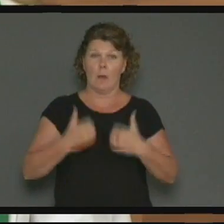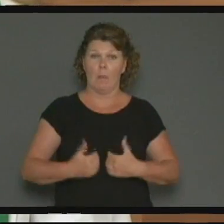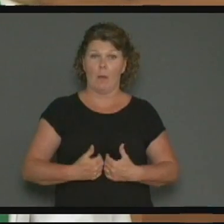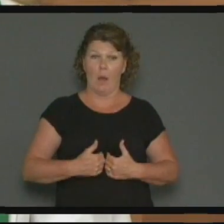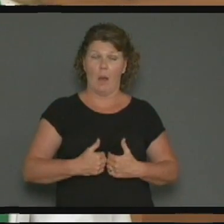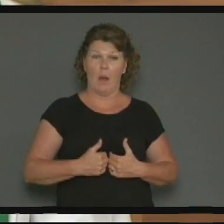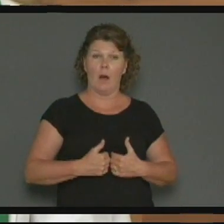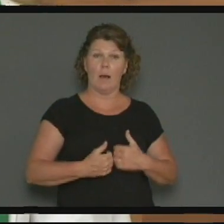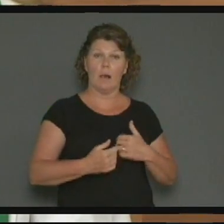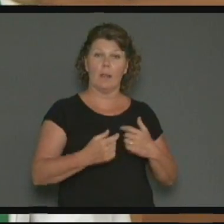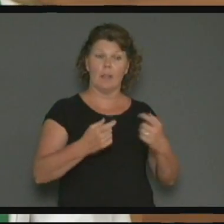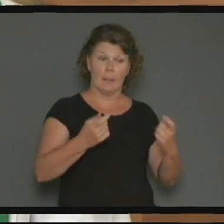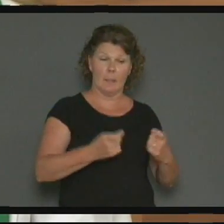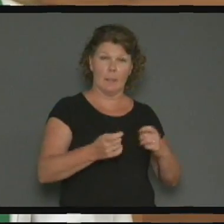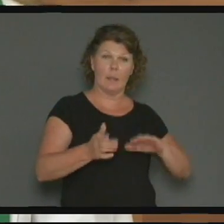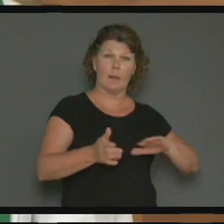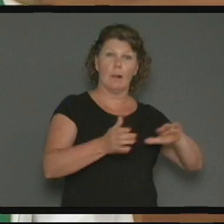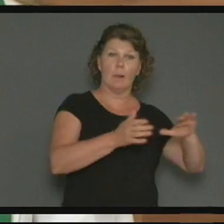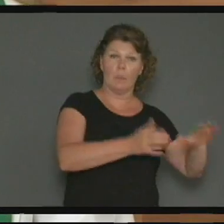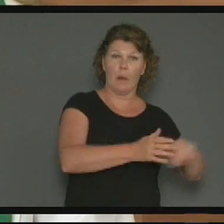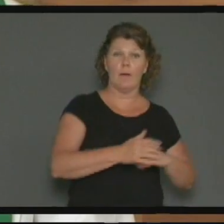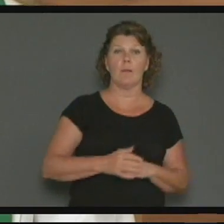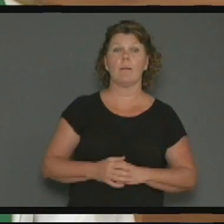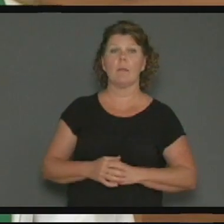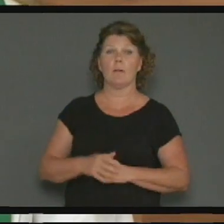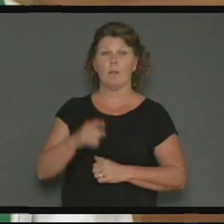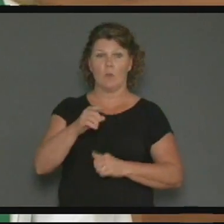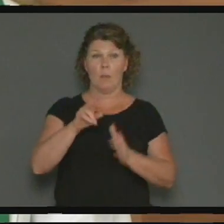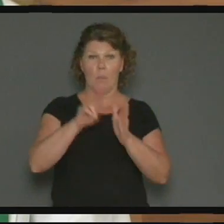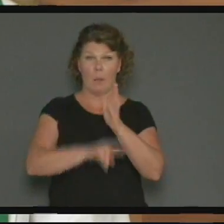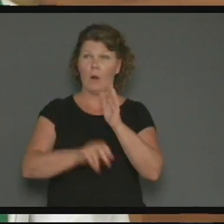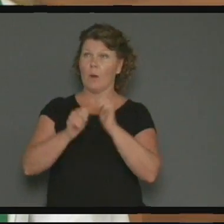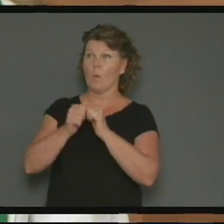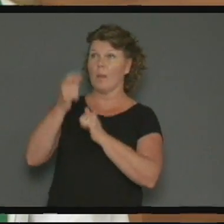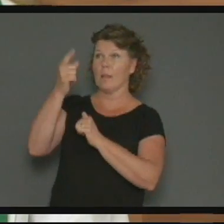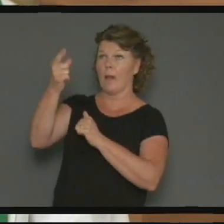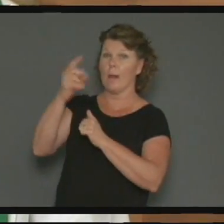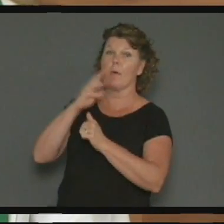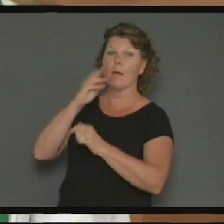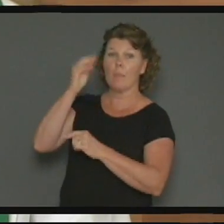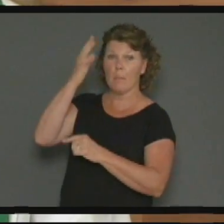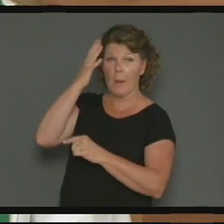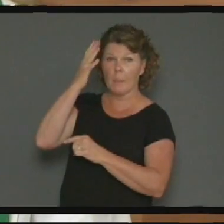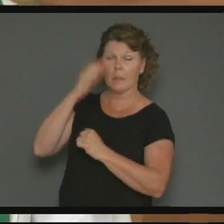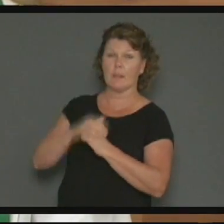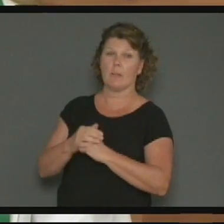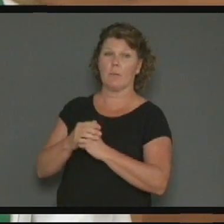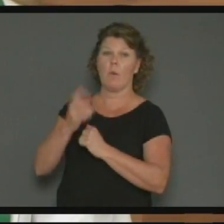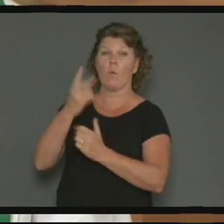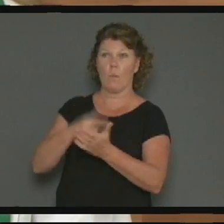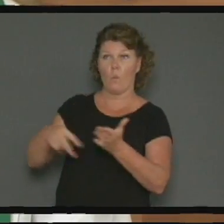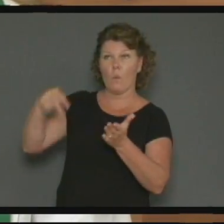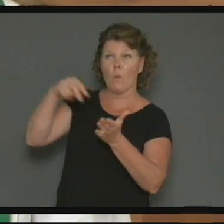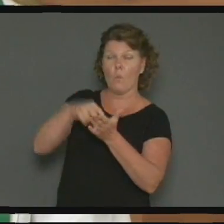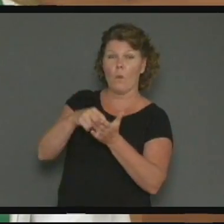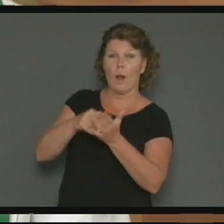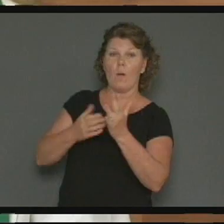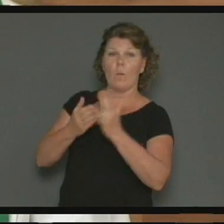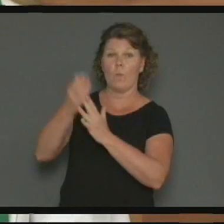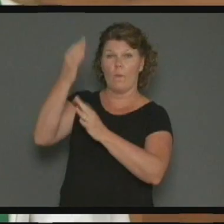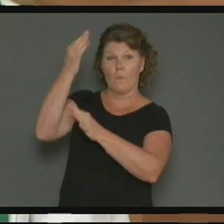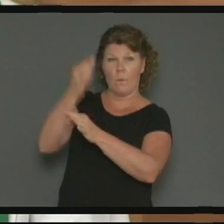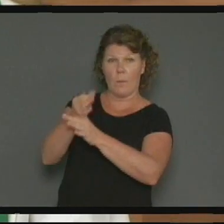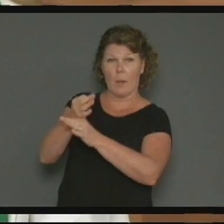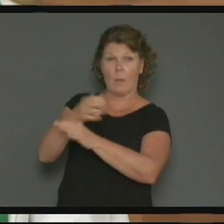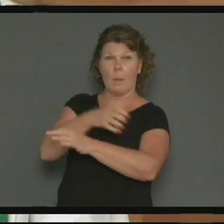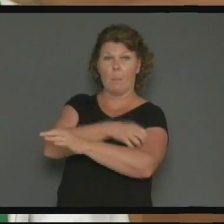the circumcision of Christ, having been buried with him in baptism, in which you were also raised with him through faith